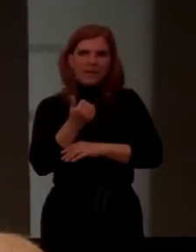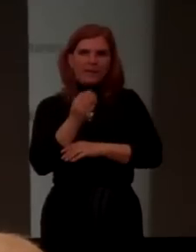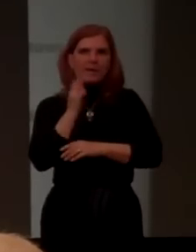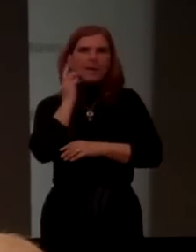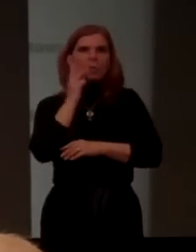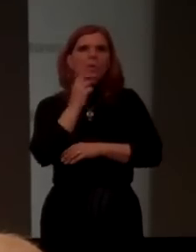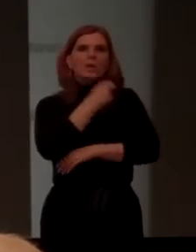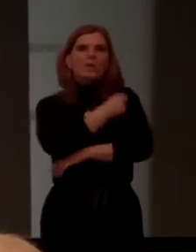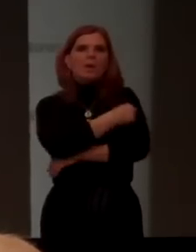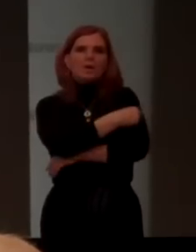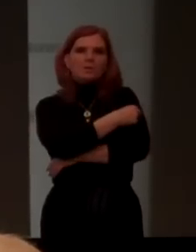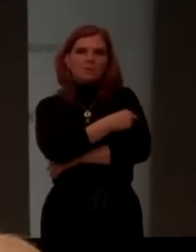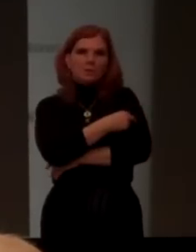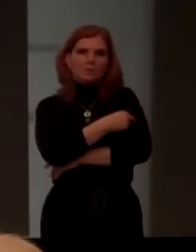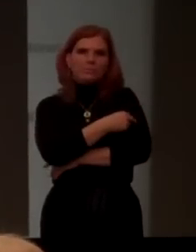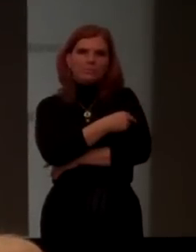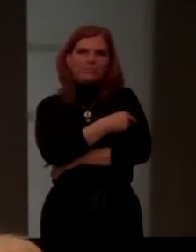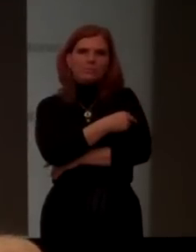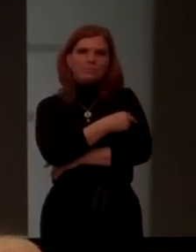Wheeling Hospital.